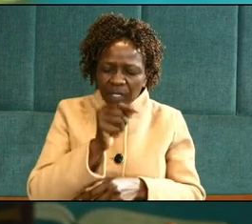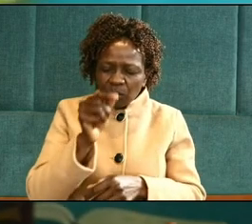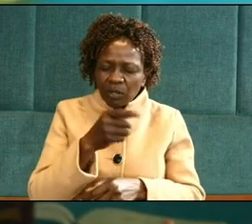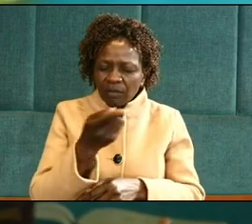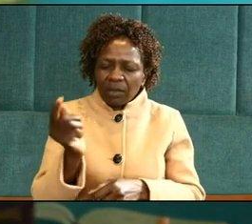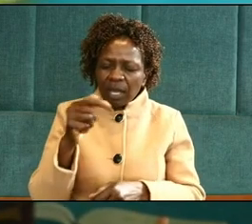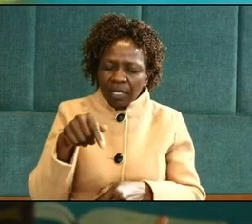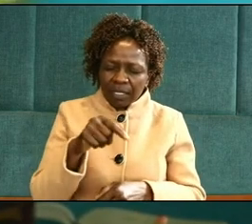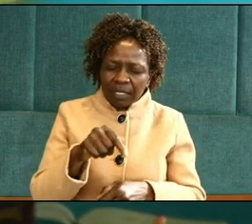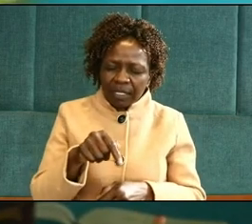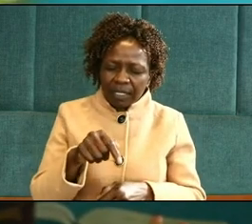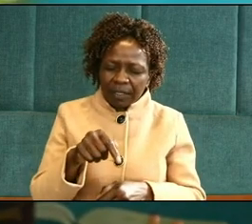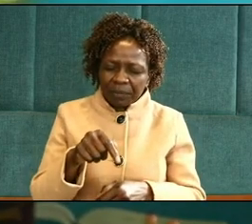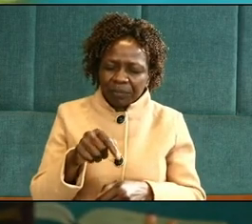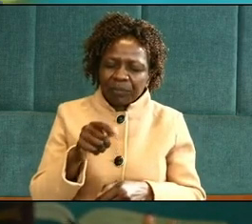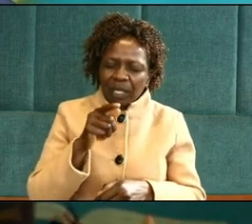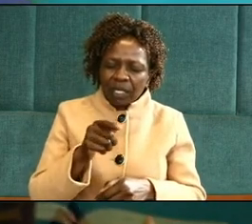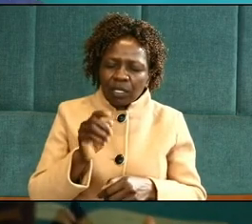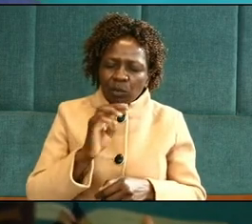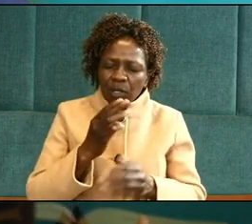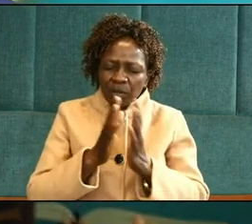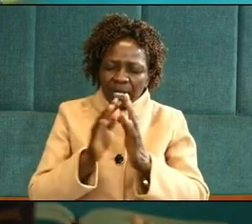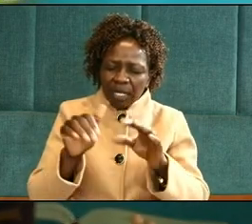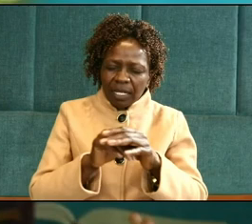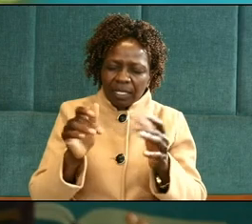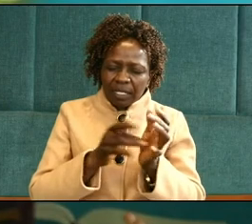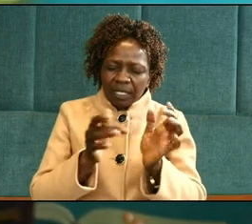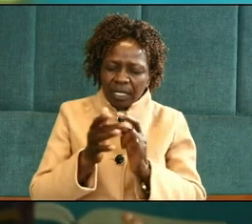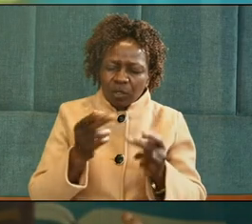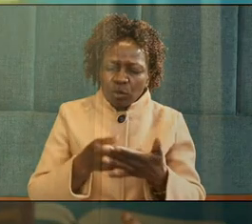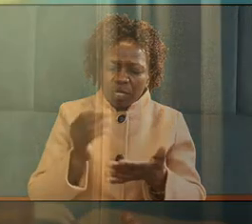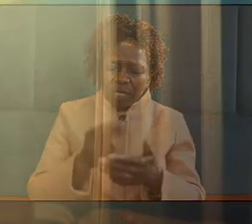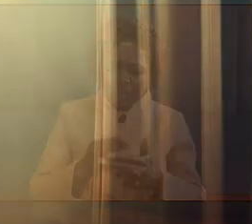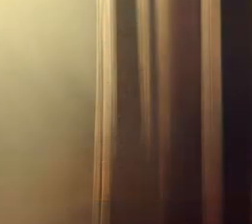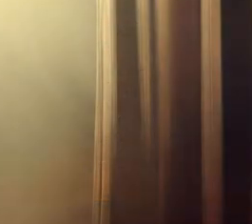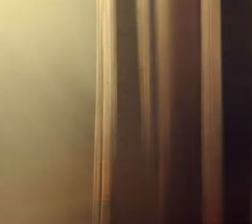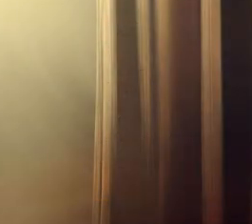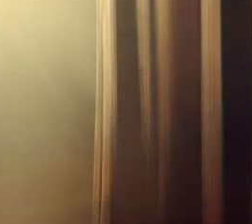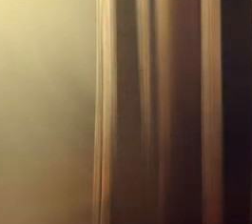day of our redemption. This we do pray and ask it in Jesus' holy name. Amen.